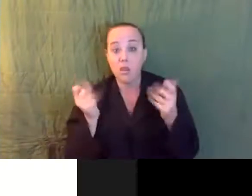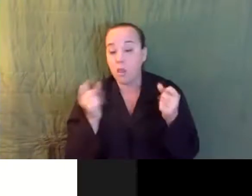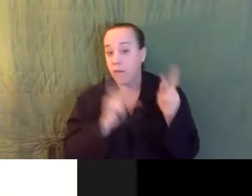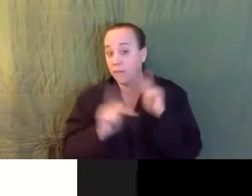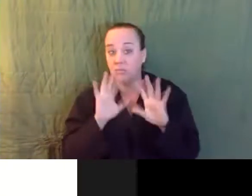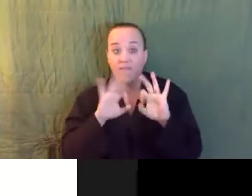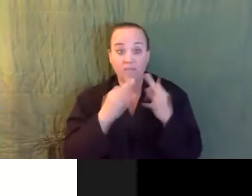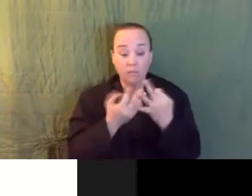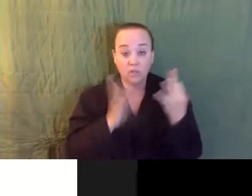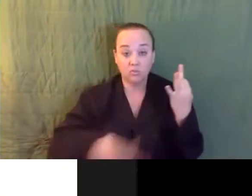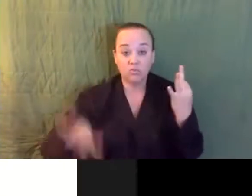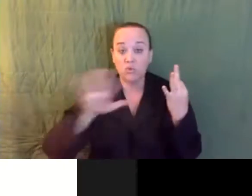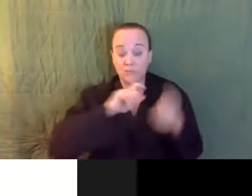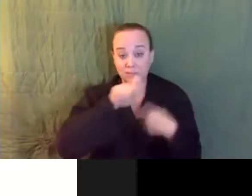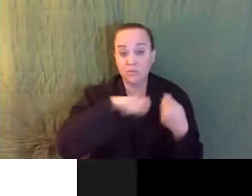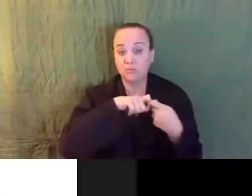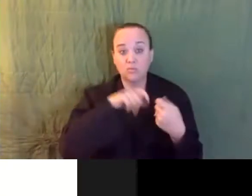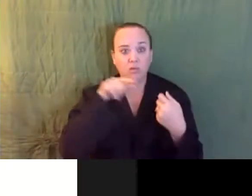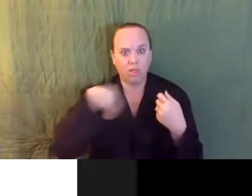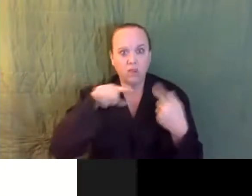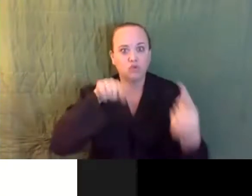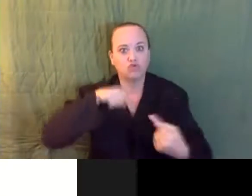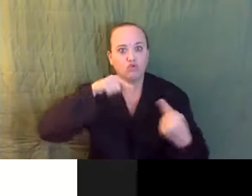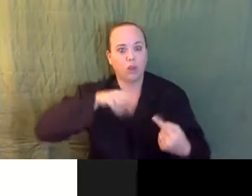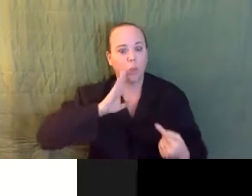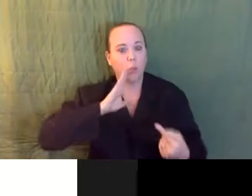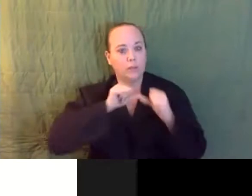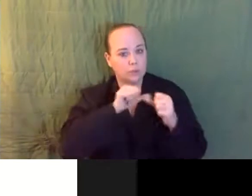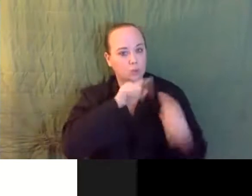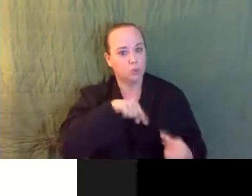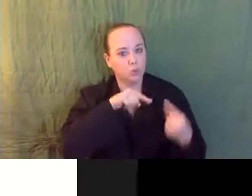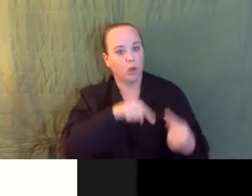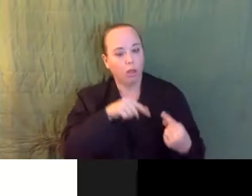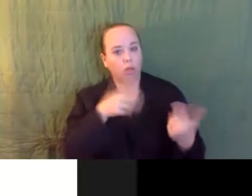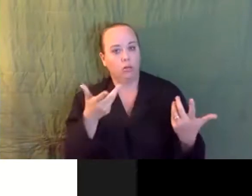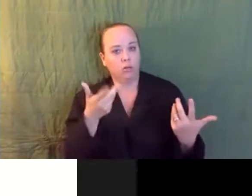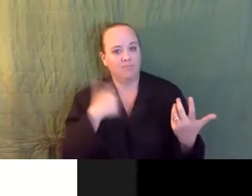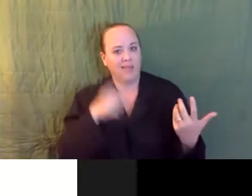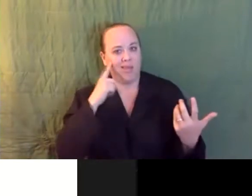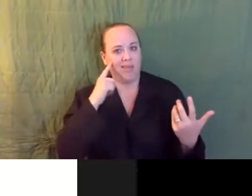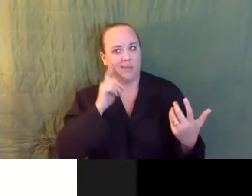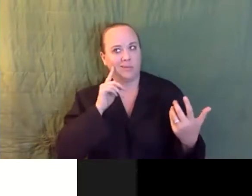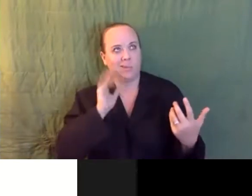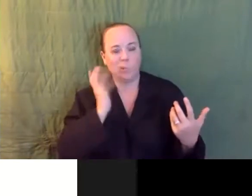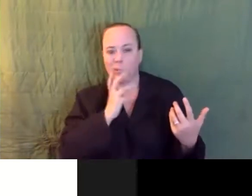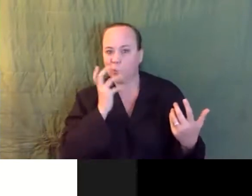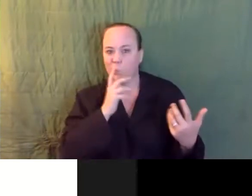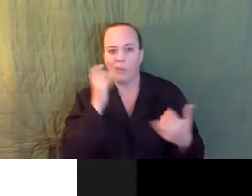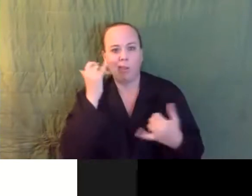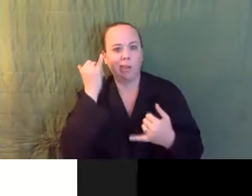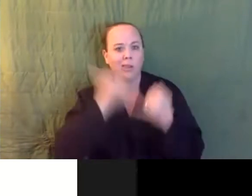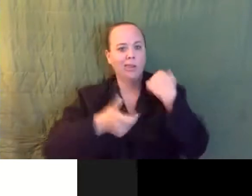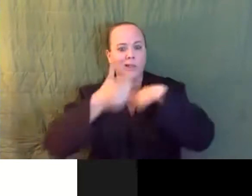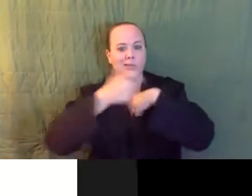of families out there in particular, are struggling and are going to continue to struggle. And it made me think back on the last recession